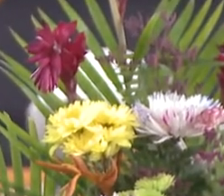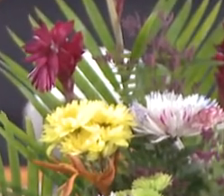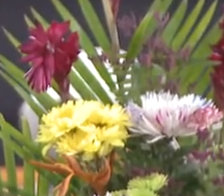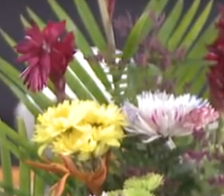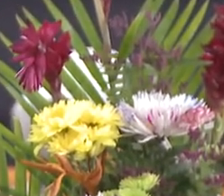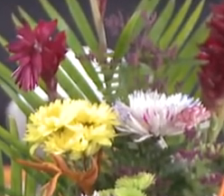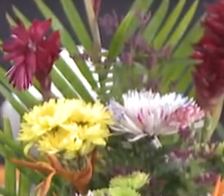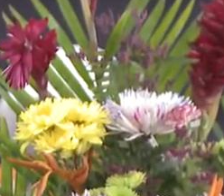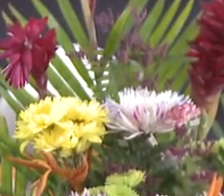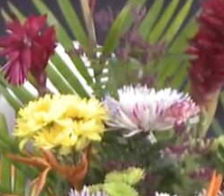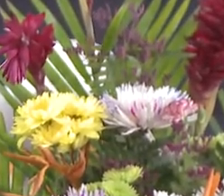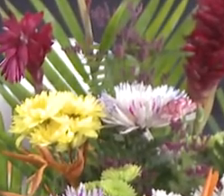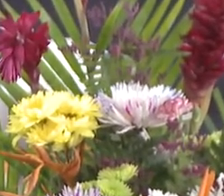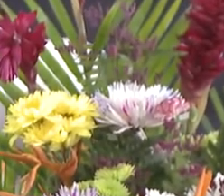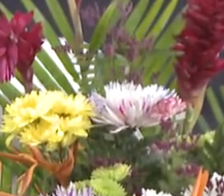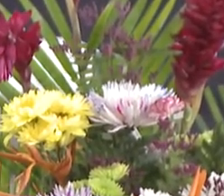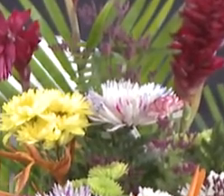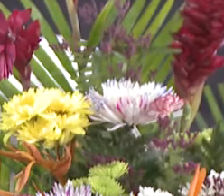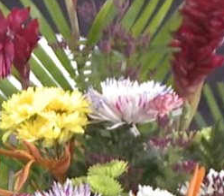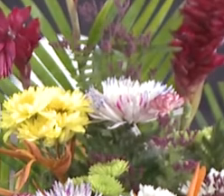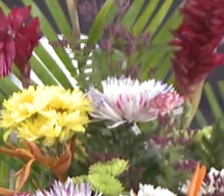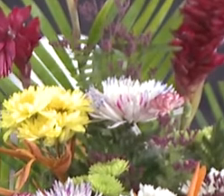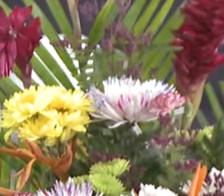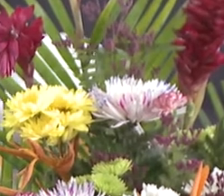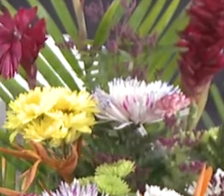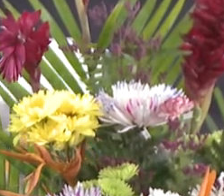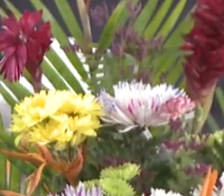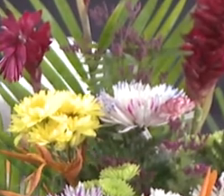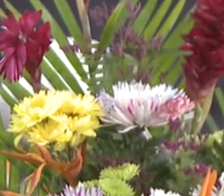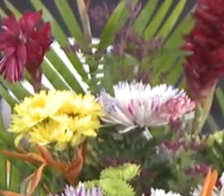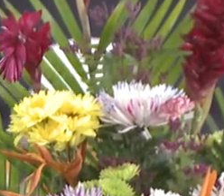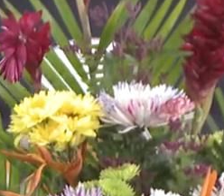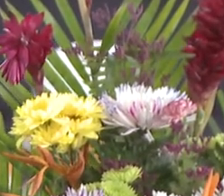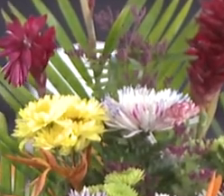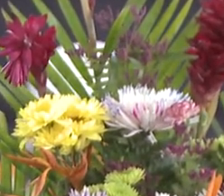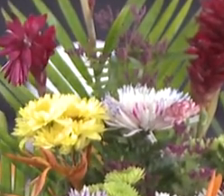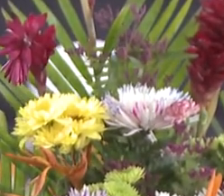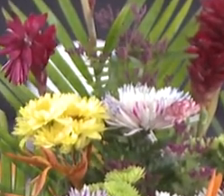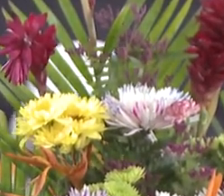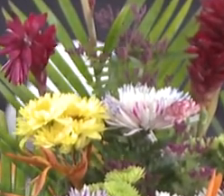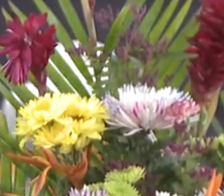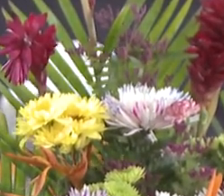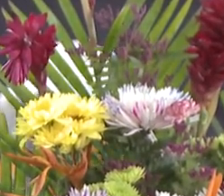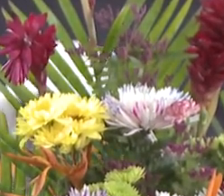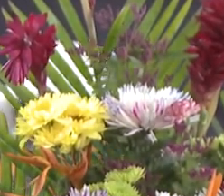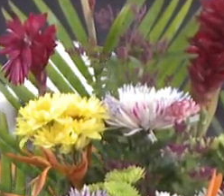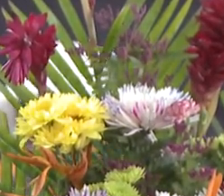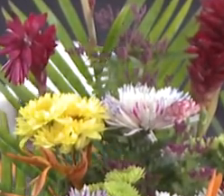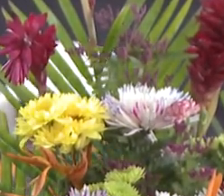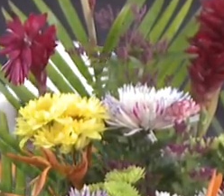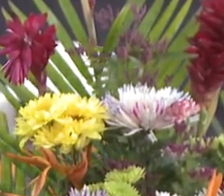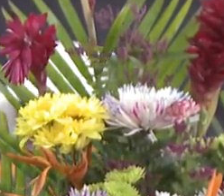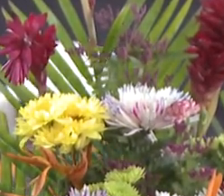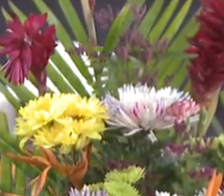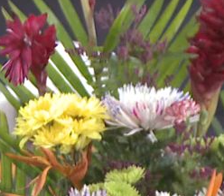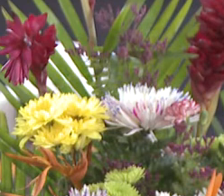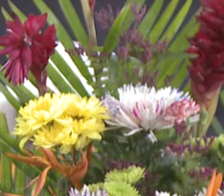spectacular from the arena, which will also go live. Thank you, ladies and gentlemen. Thank you, Reverend, for accommodating